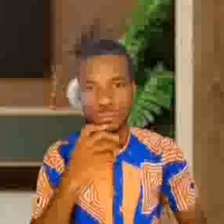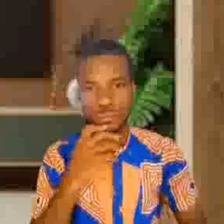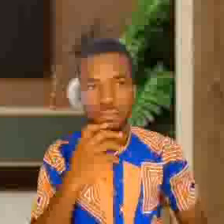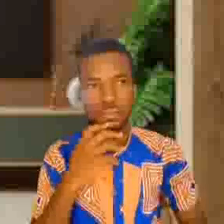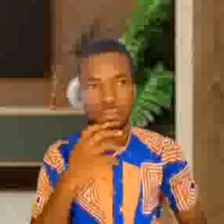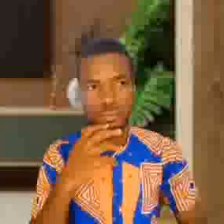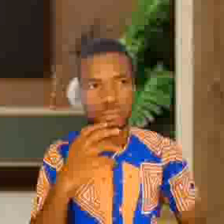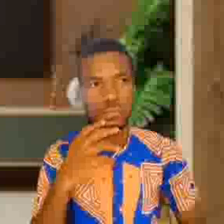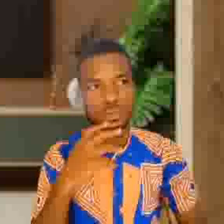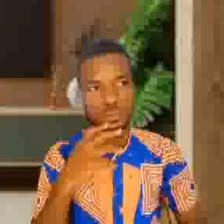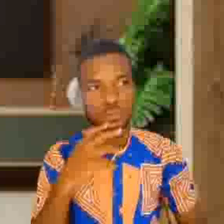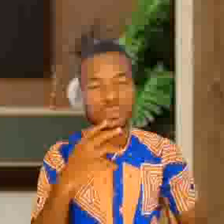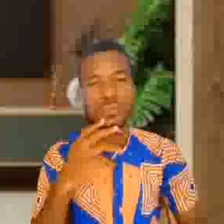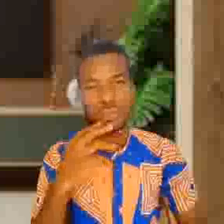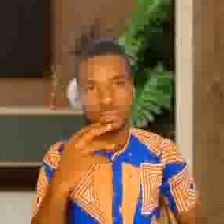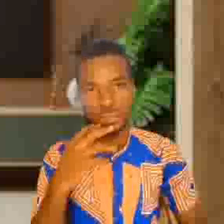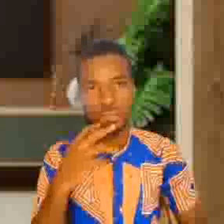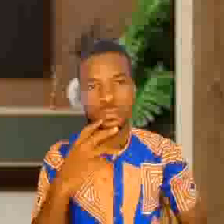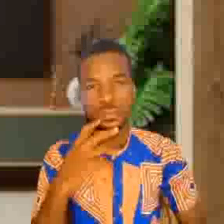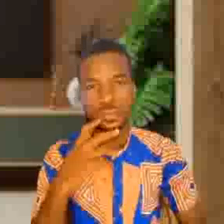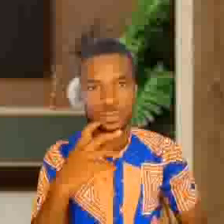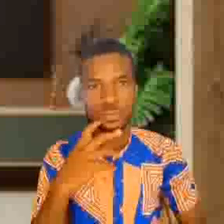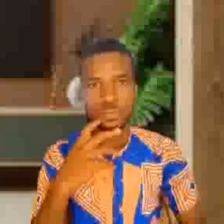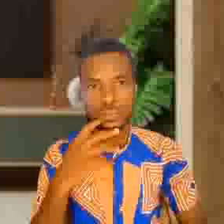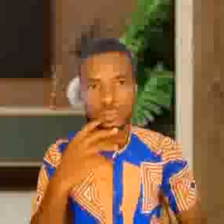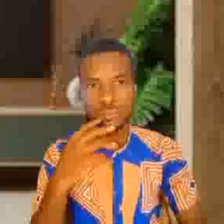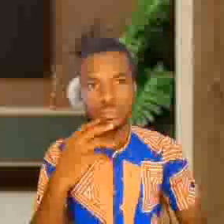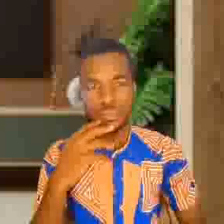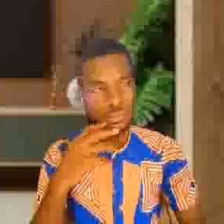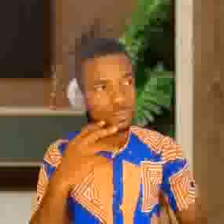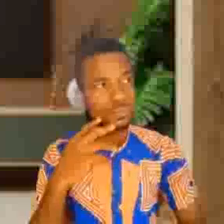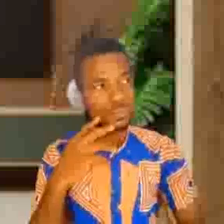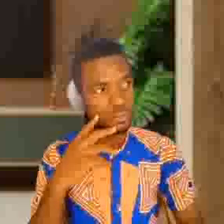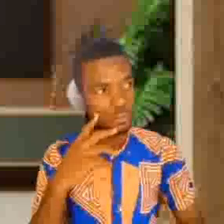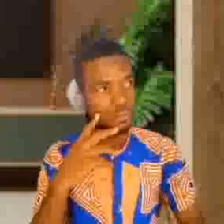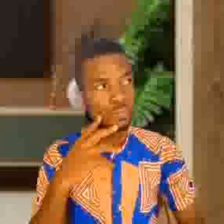people that know them. Those guys were not available.